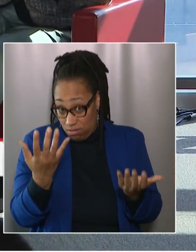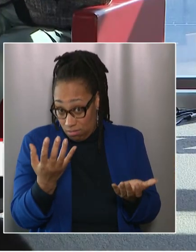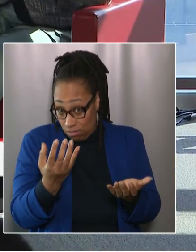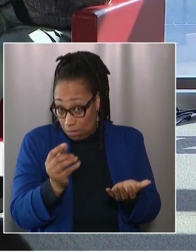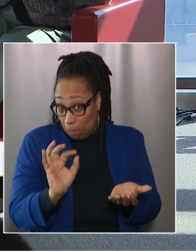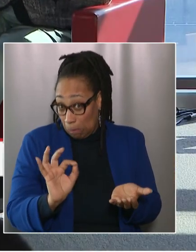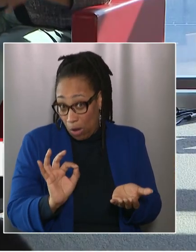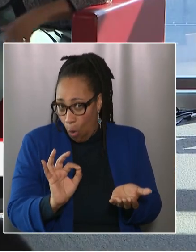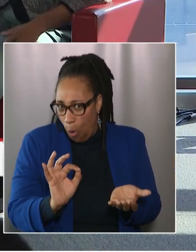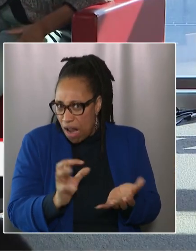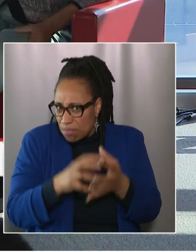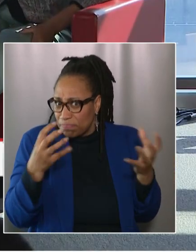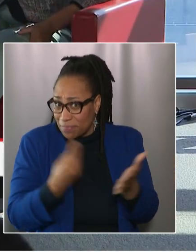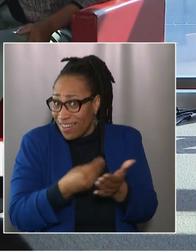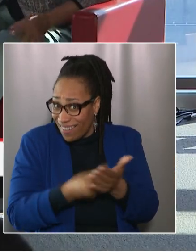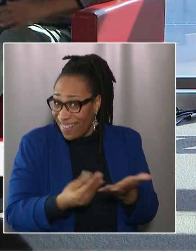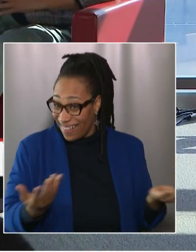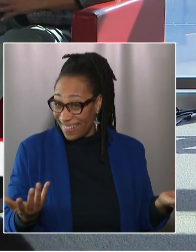than housing.